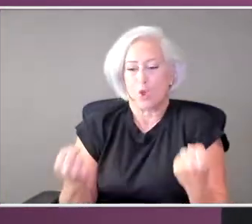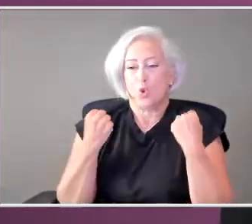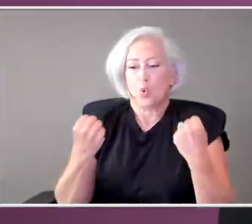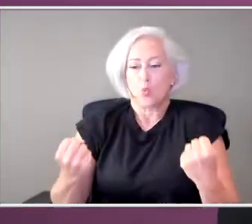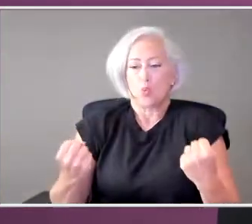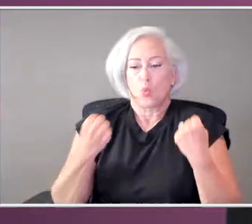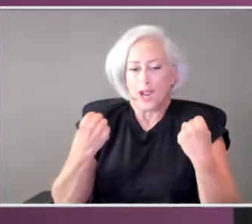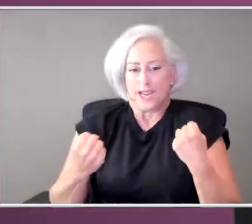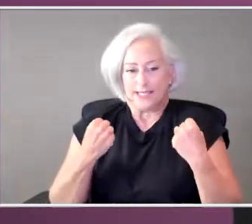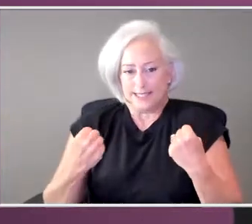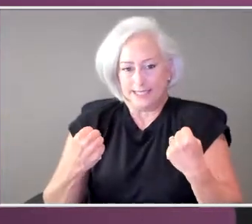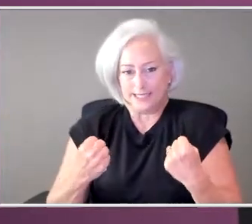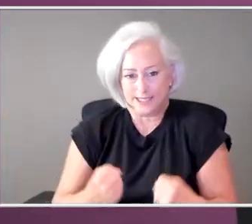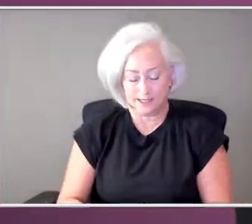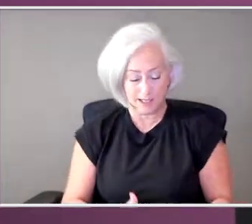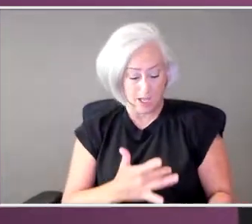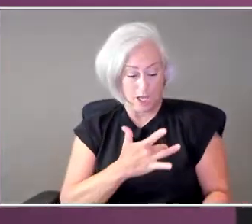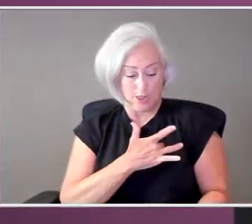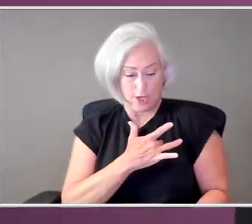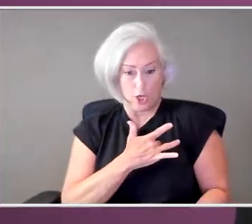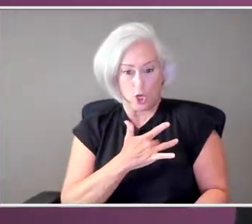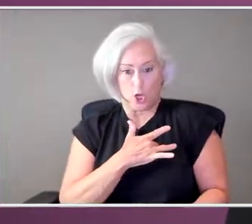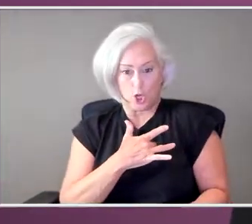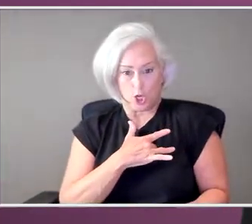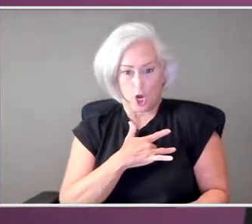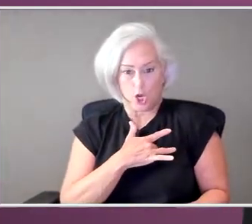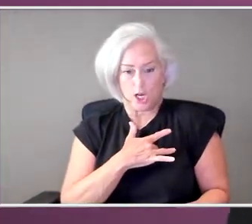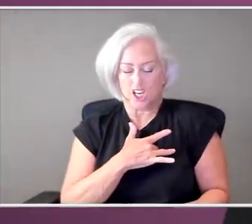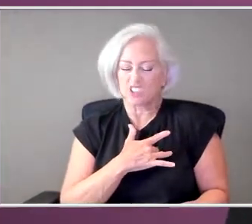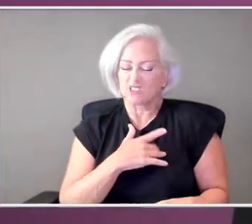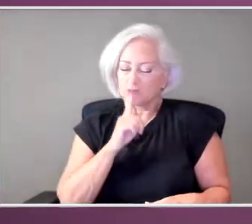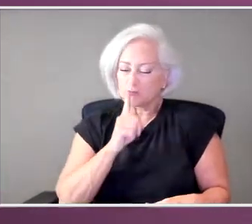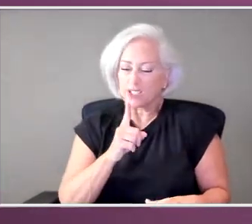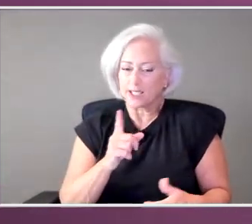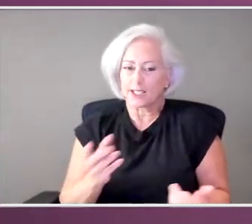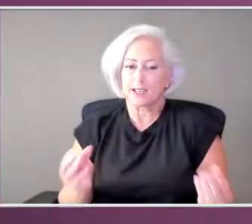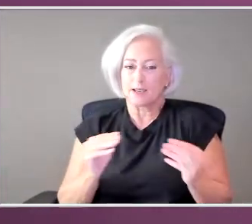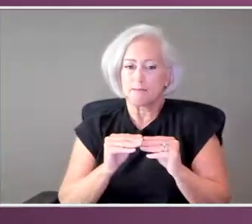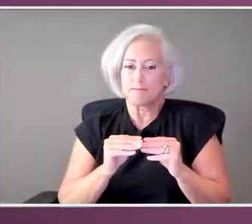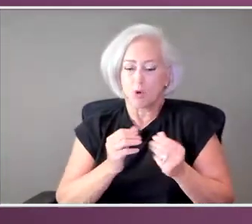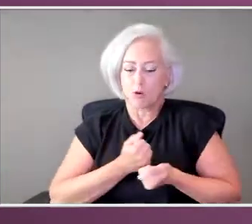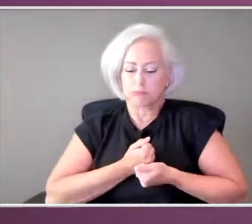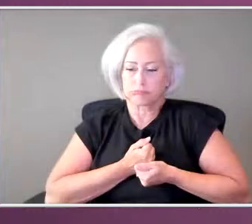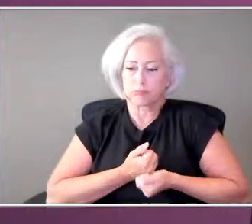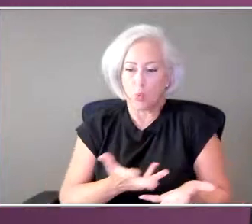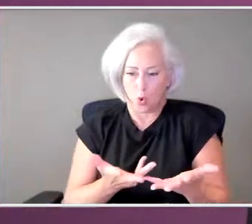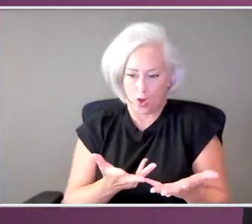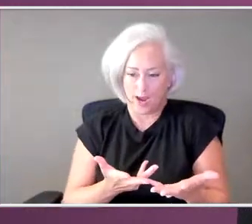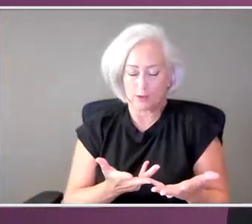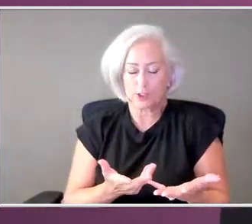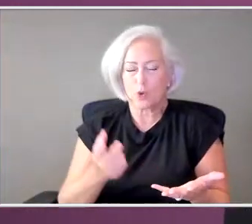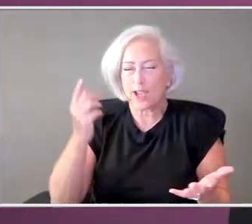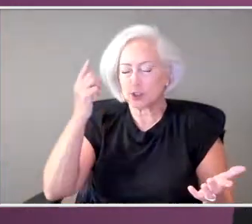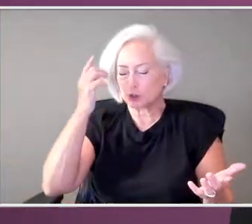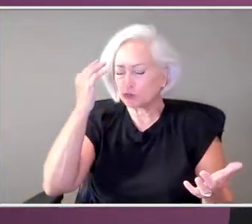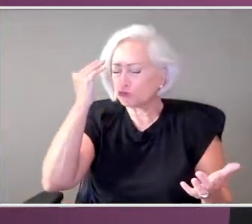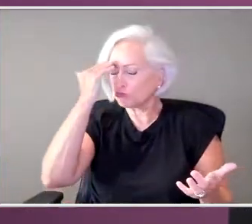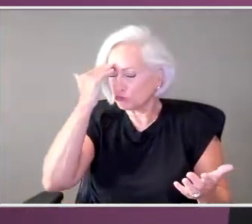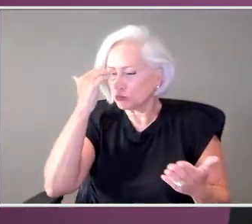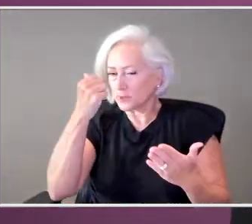cardio kind of wore me out a little bit more when I was going through that. So I had to, be mindful of that and only do